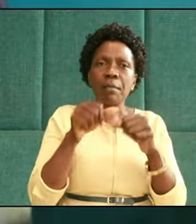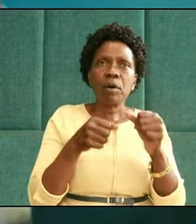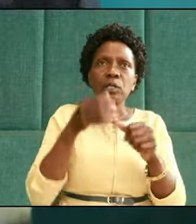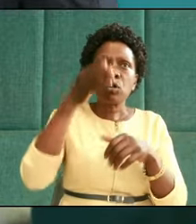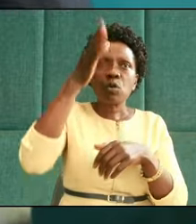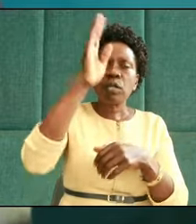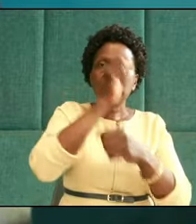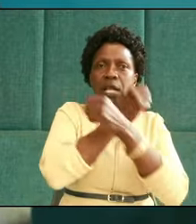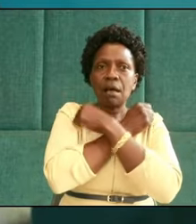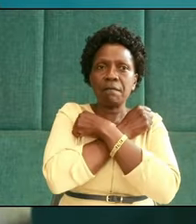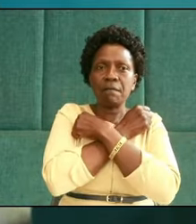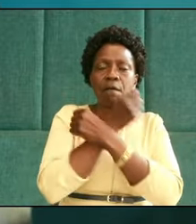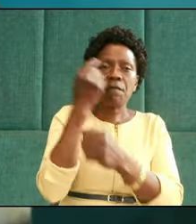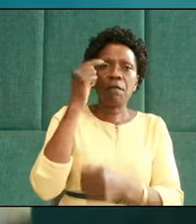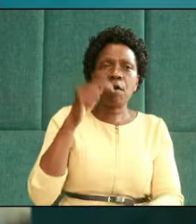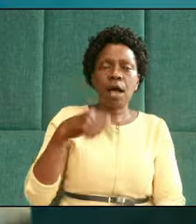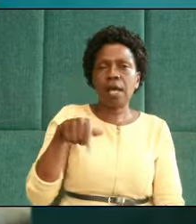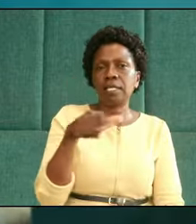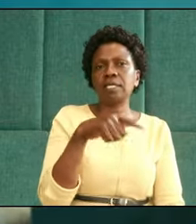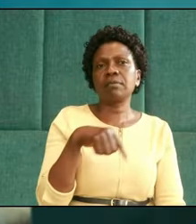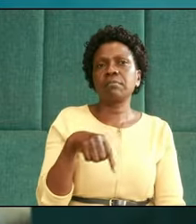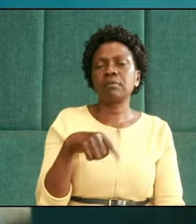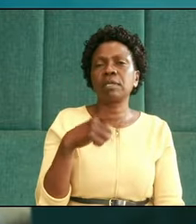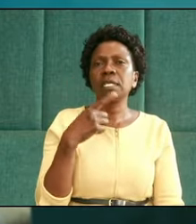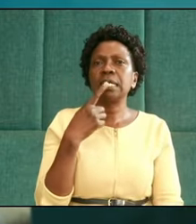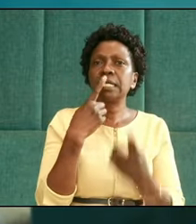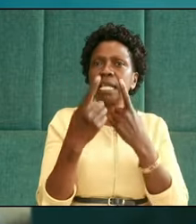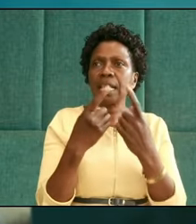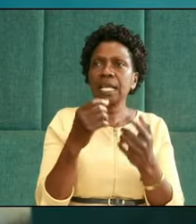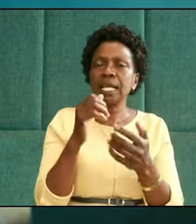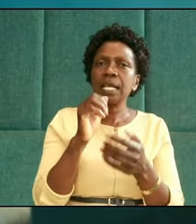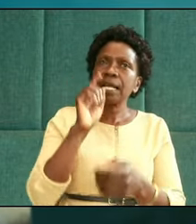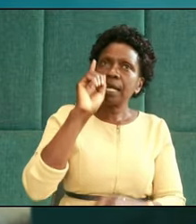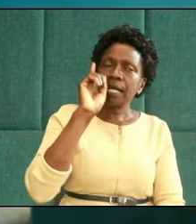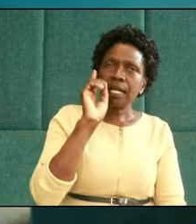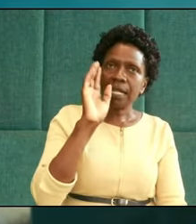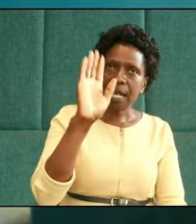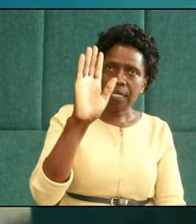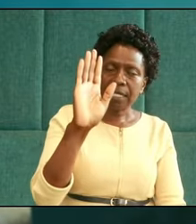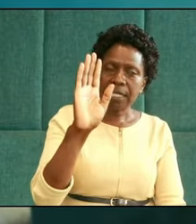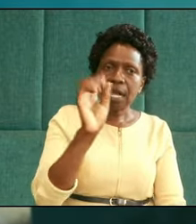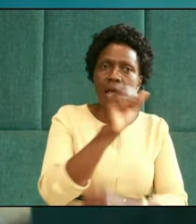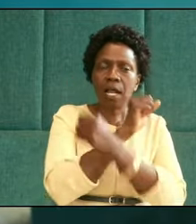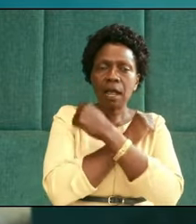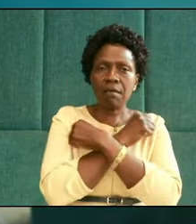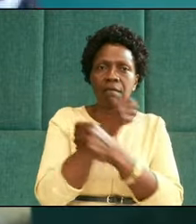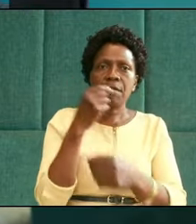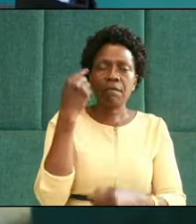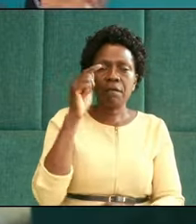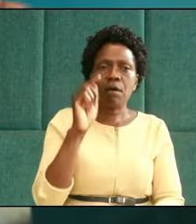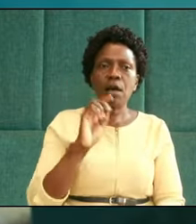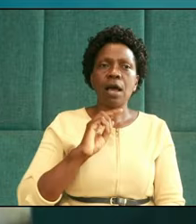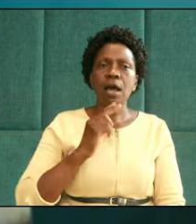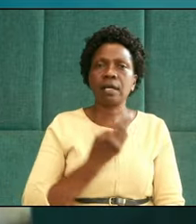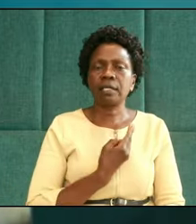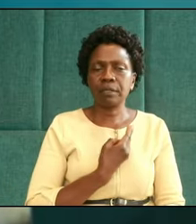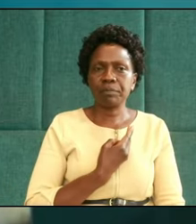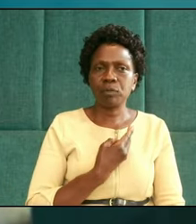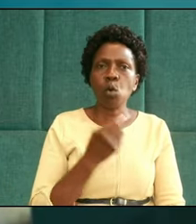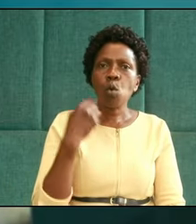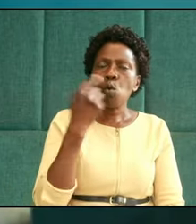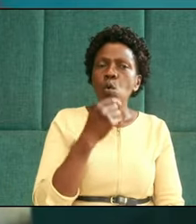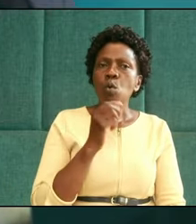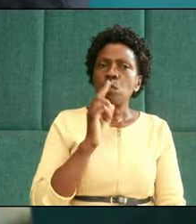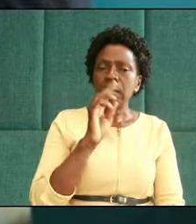God's love for us. He says that love for us does not fluctuate. Who will